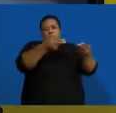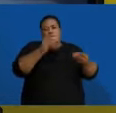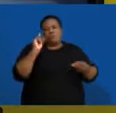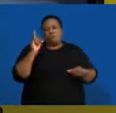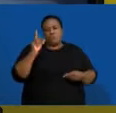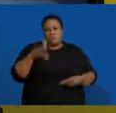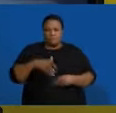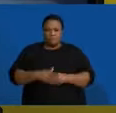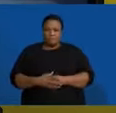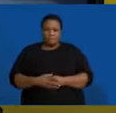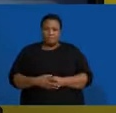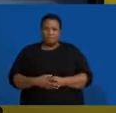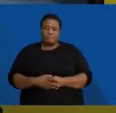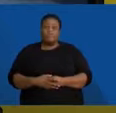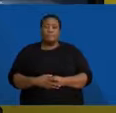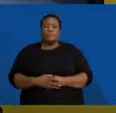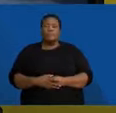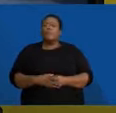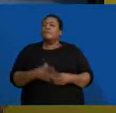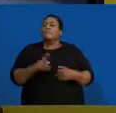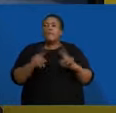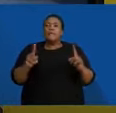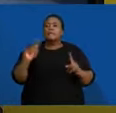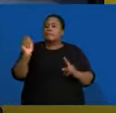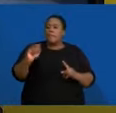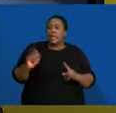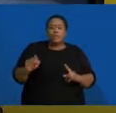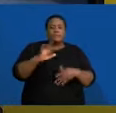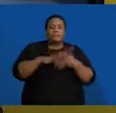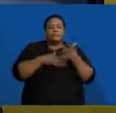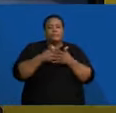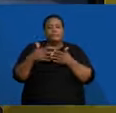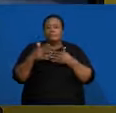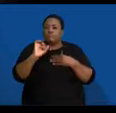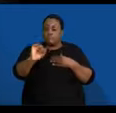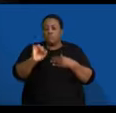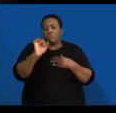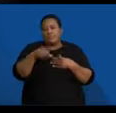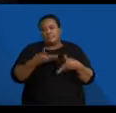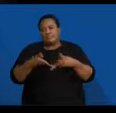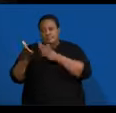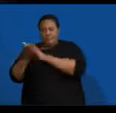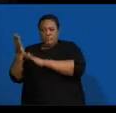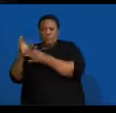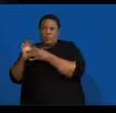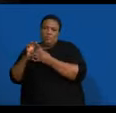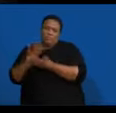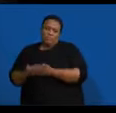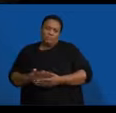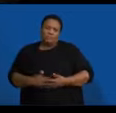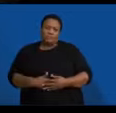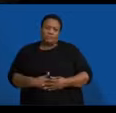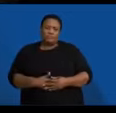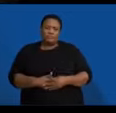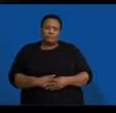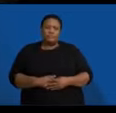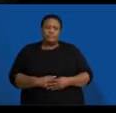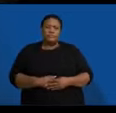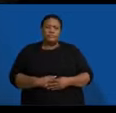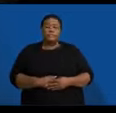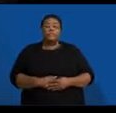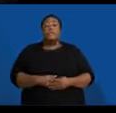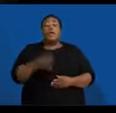the exam room, except for your stationery and your timetable, for that matter. And also, remember to break